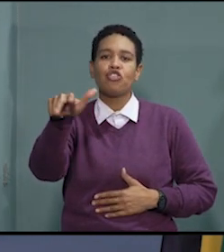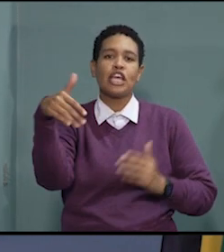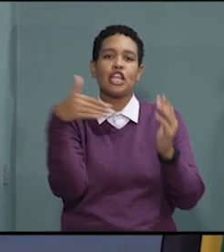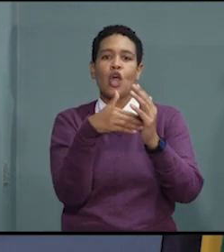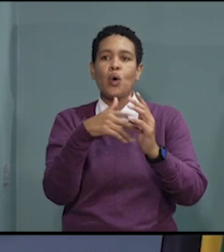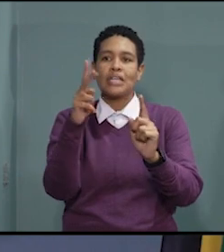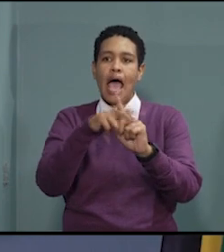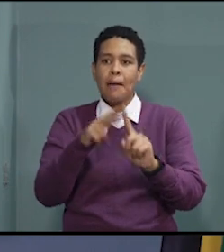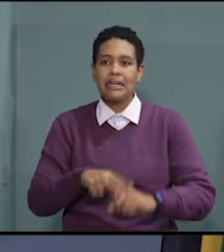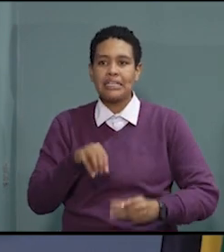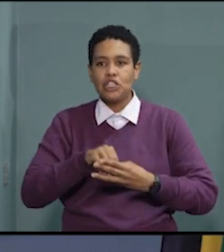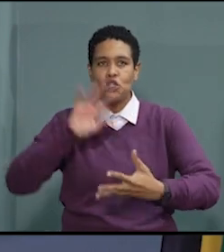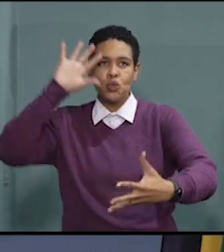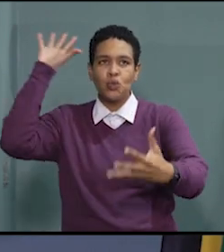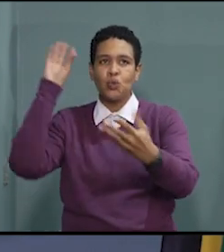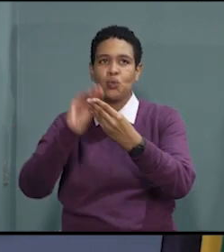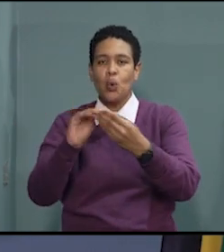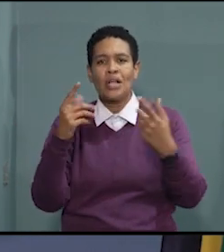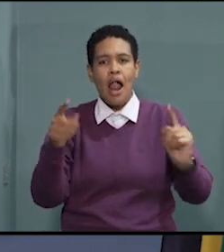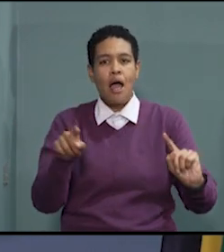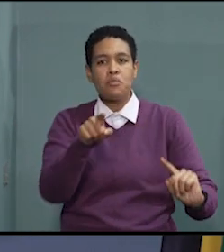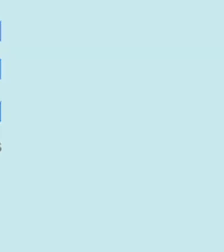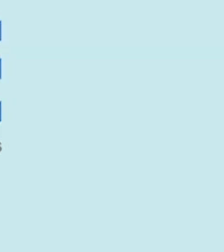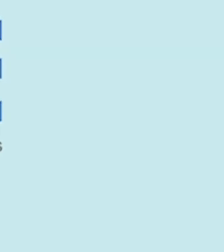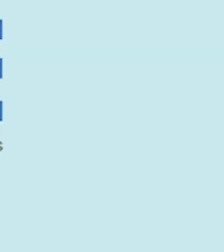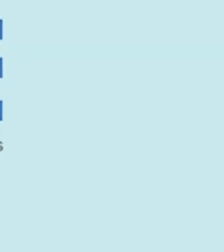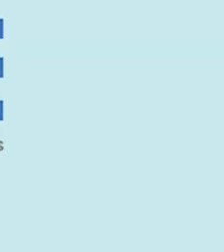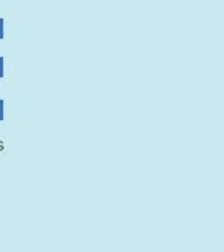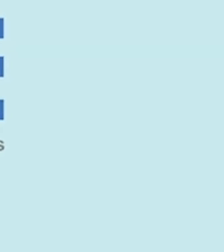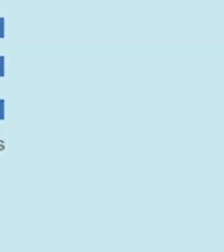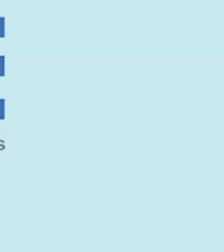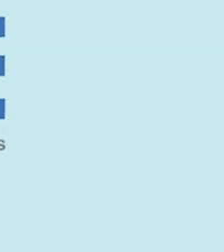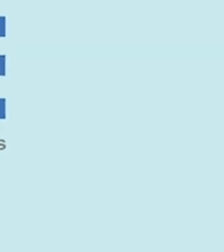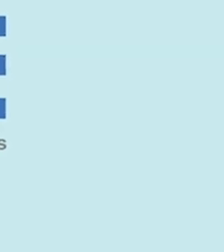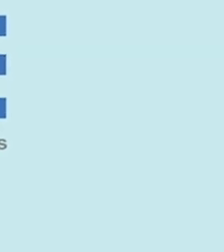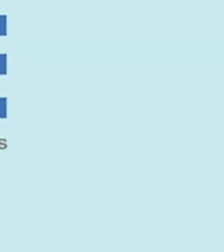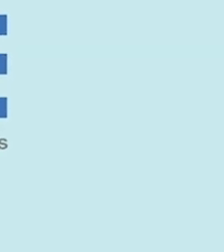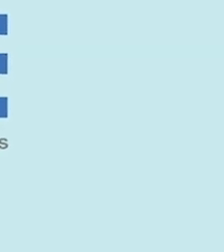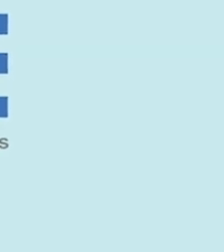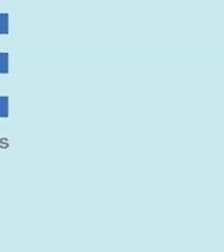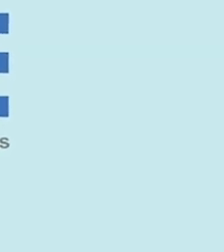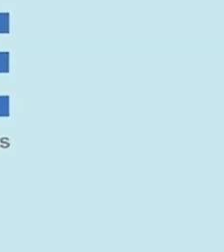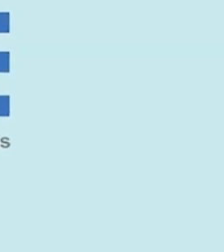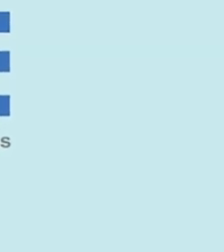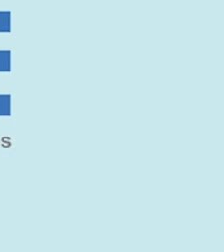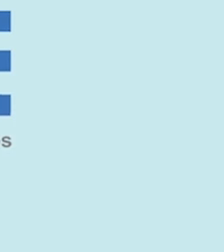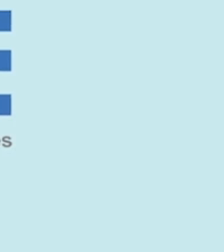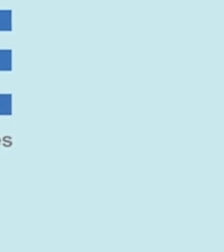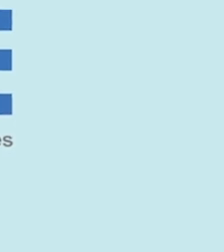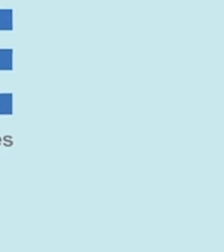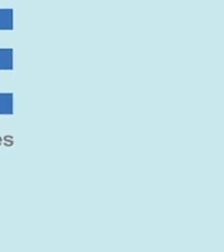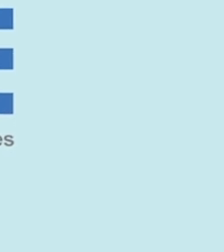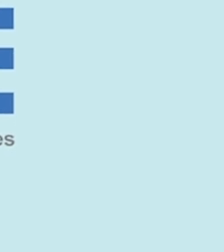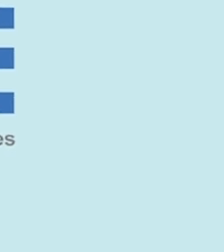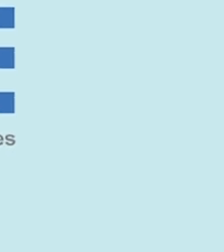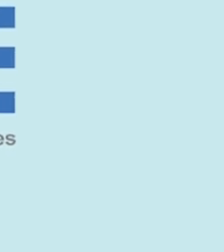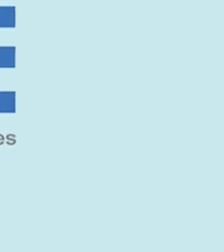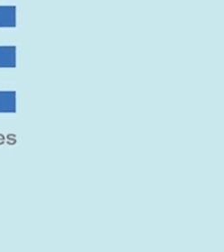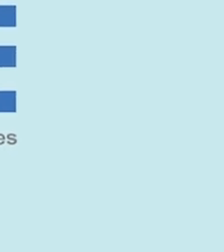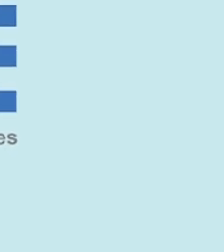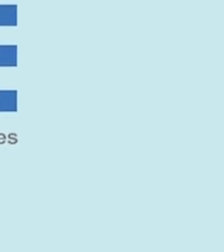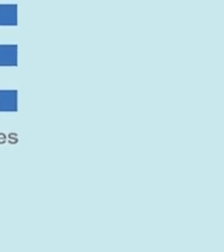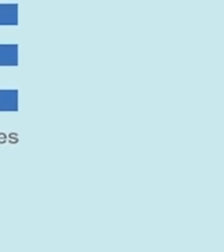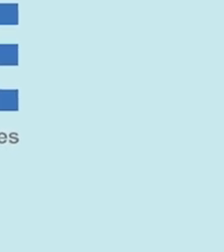333,000 applications in total. Now, you will recall that the CARE program has a number of components, and one